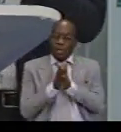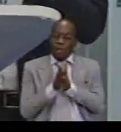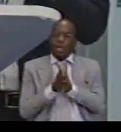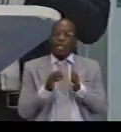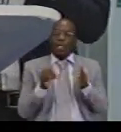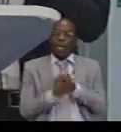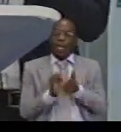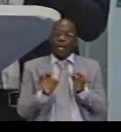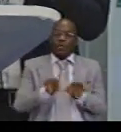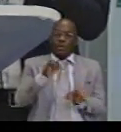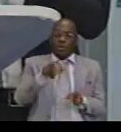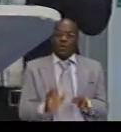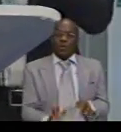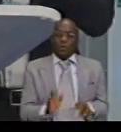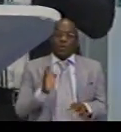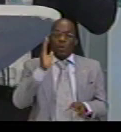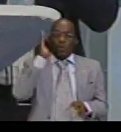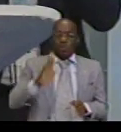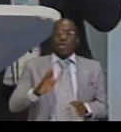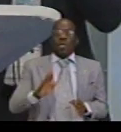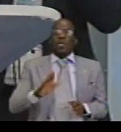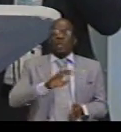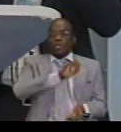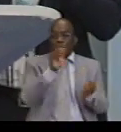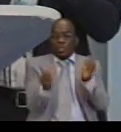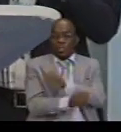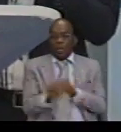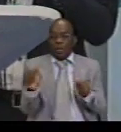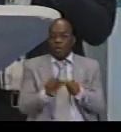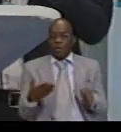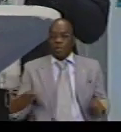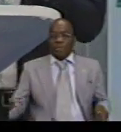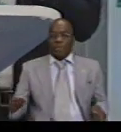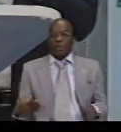will change the atmosphere and take control of the atmosphere.